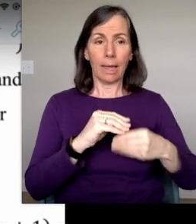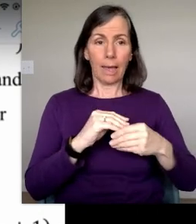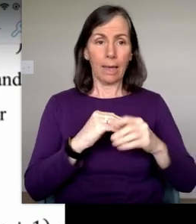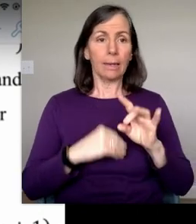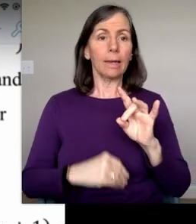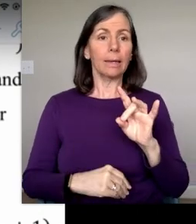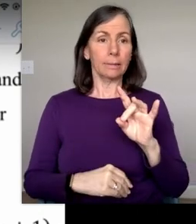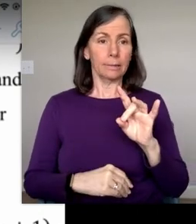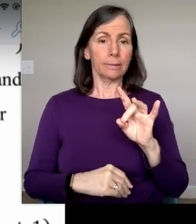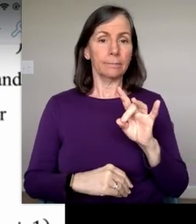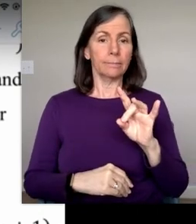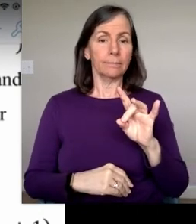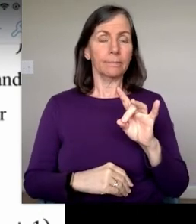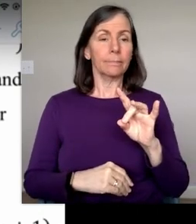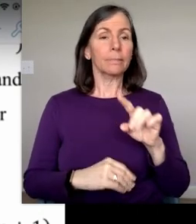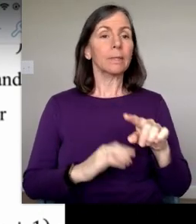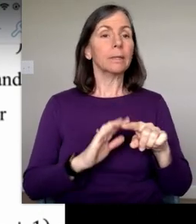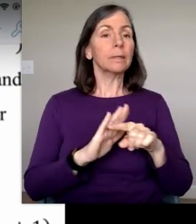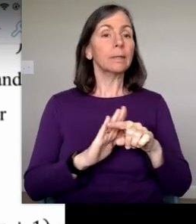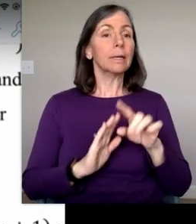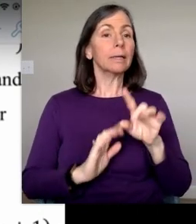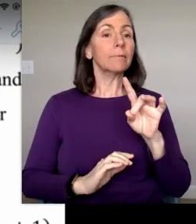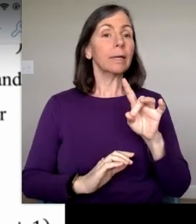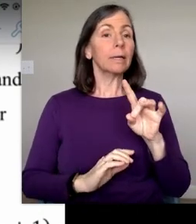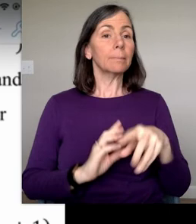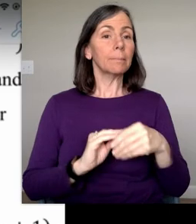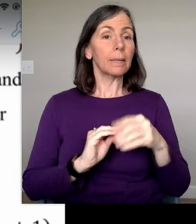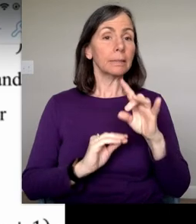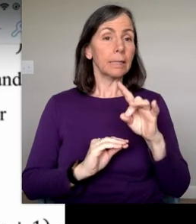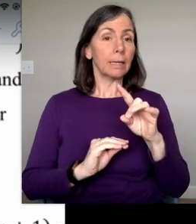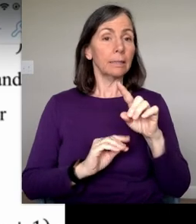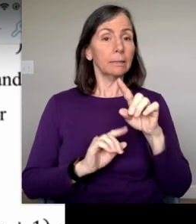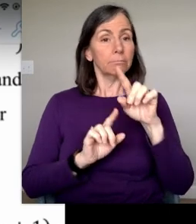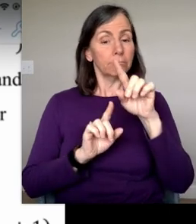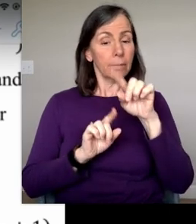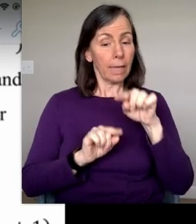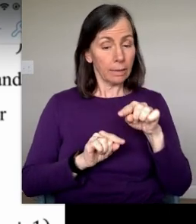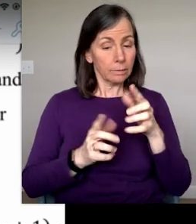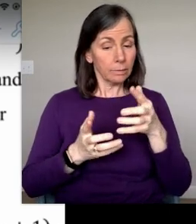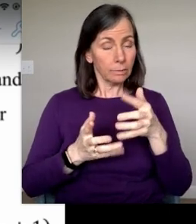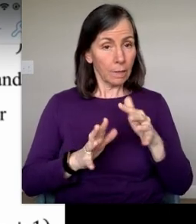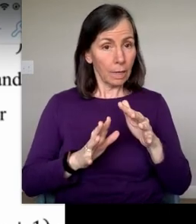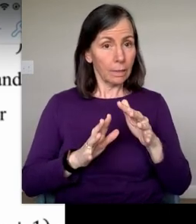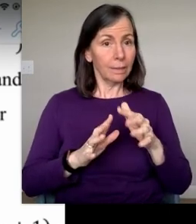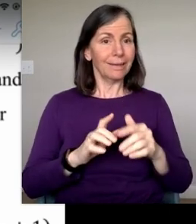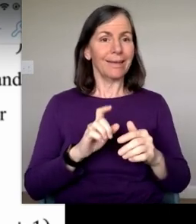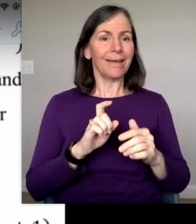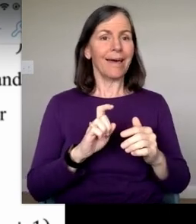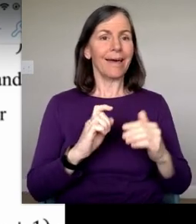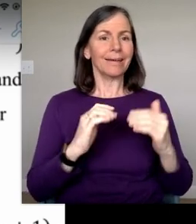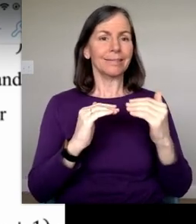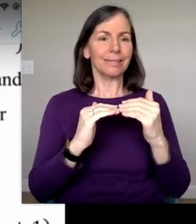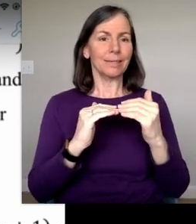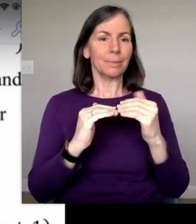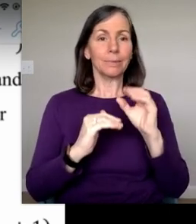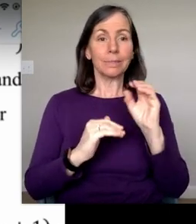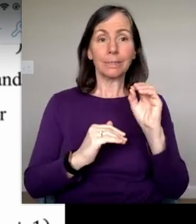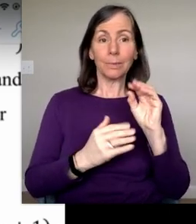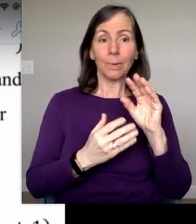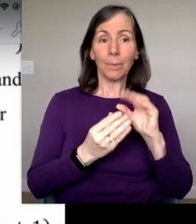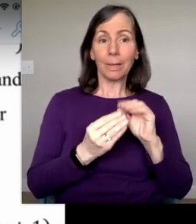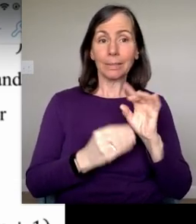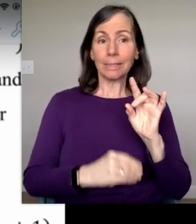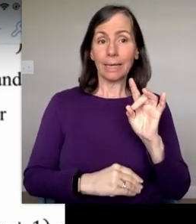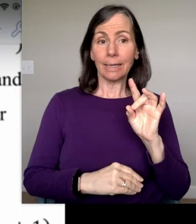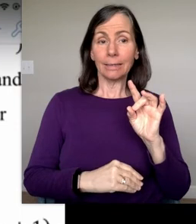Negative 8 plus 8 cancels. X equals 0 plus 8, which